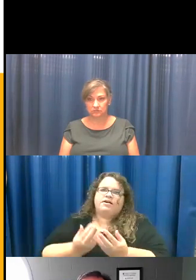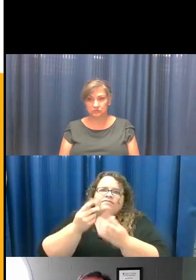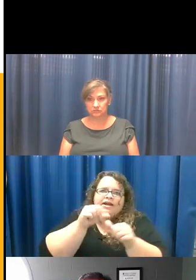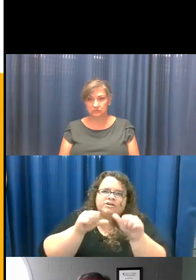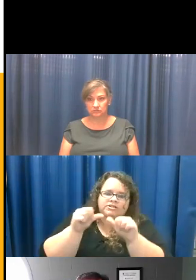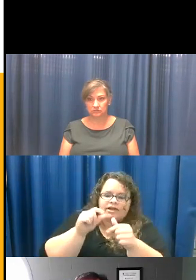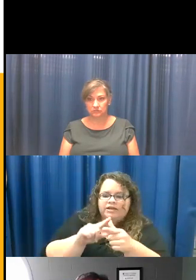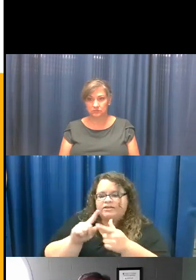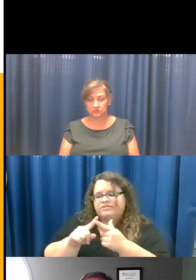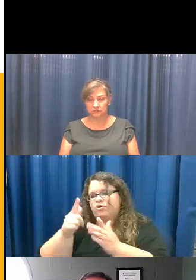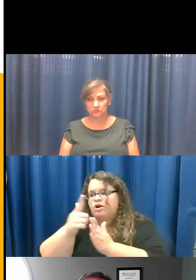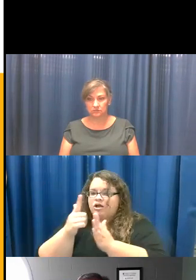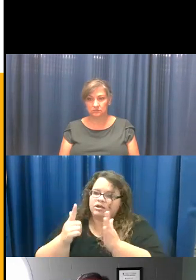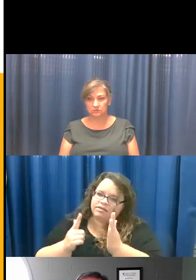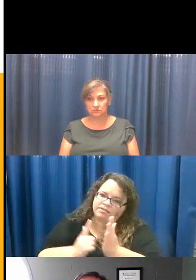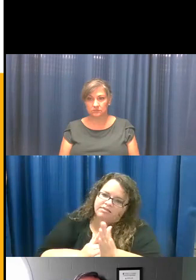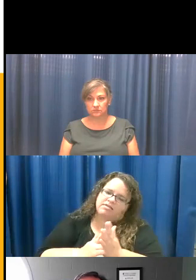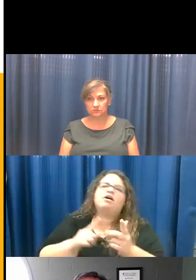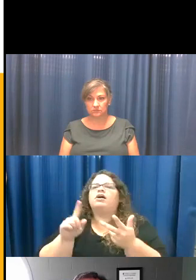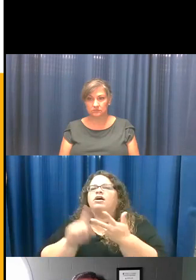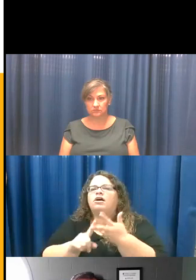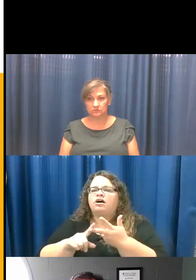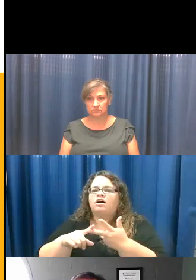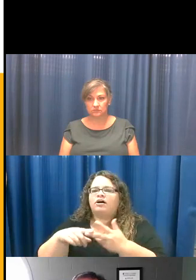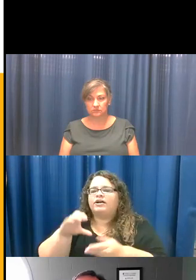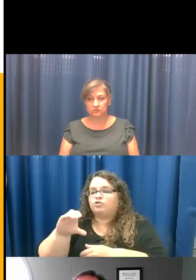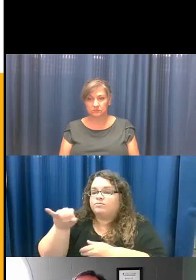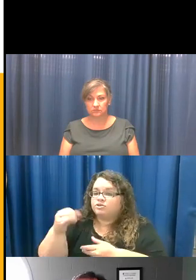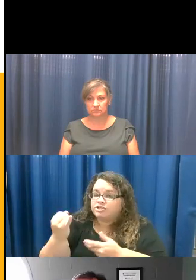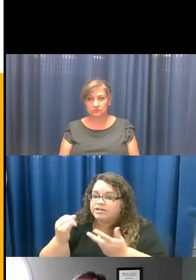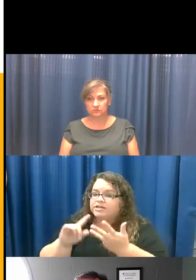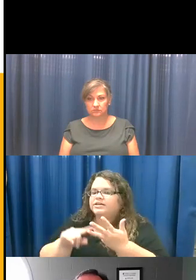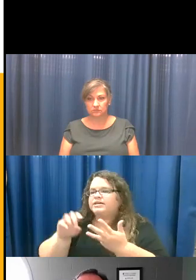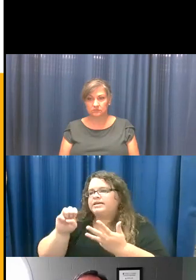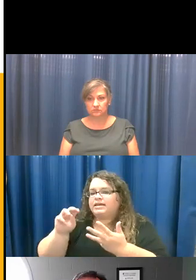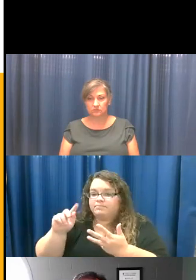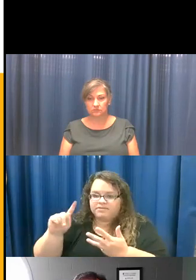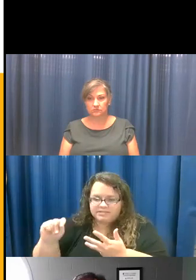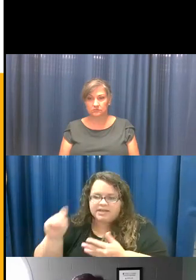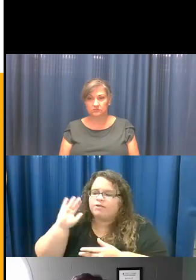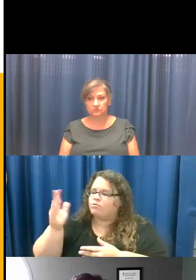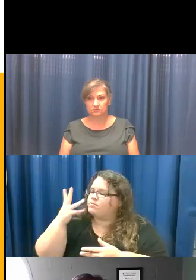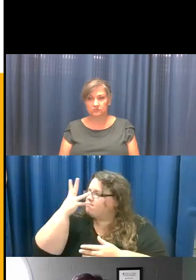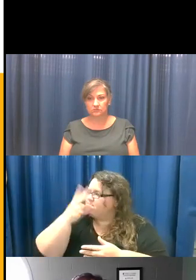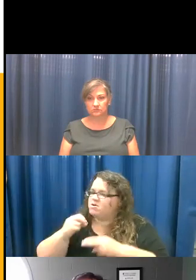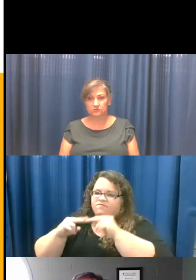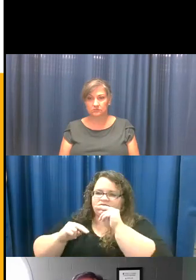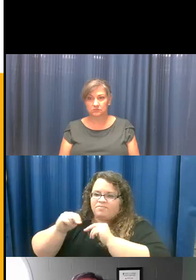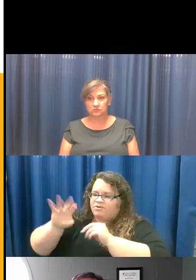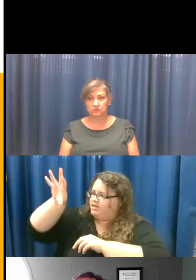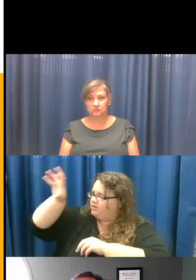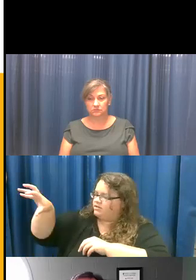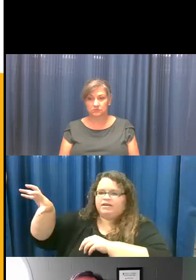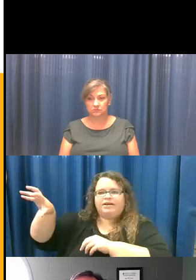enforcement academy, for criminal justice, as well as for EMTs. It's a beautiful facility and plan.